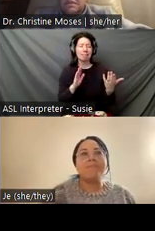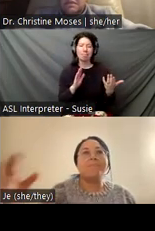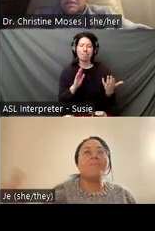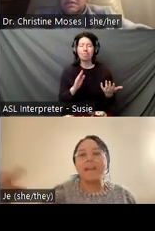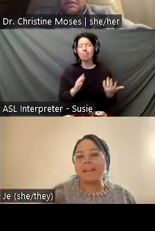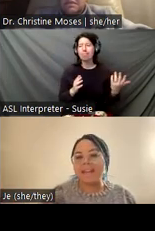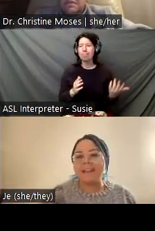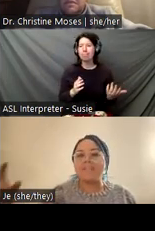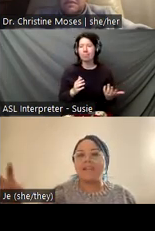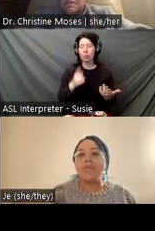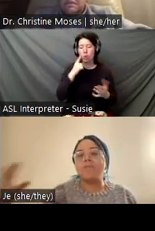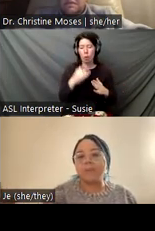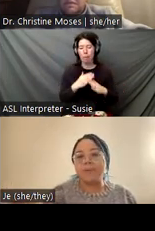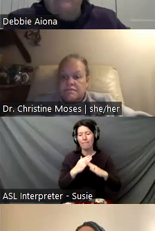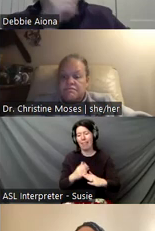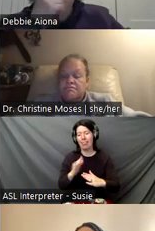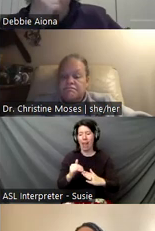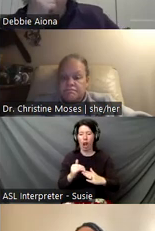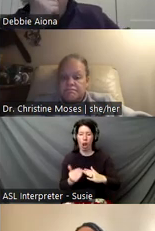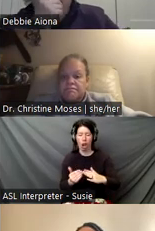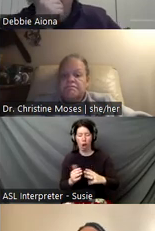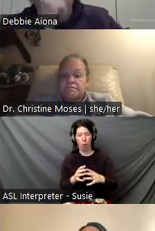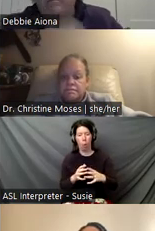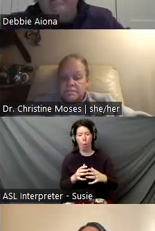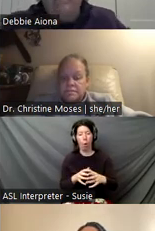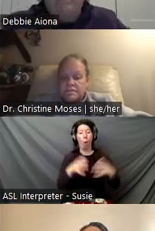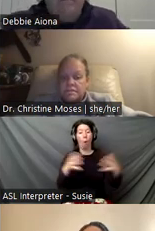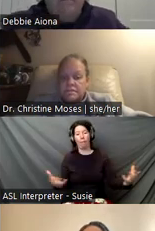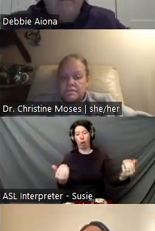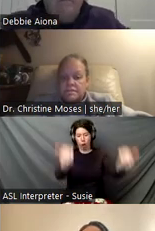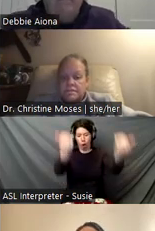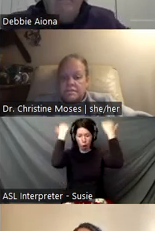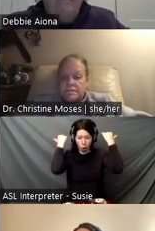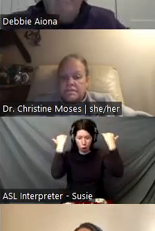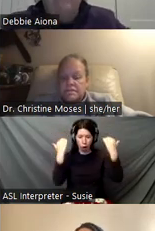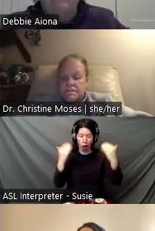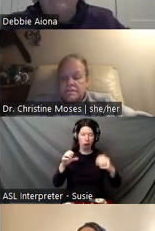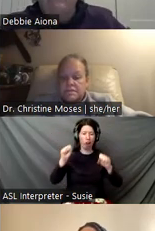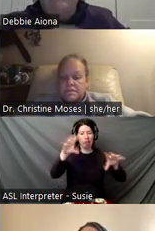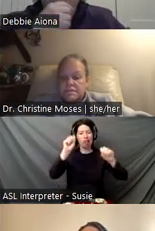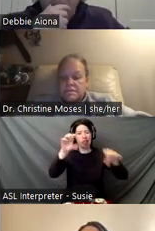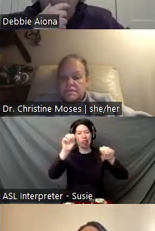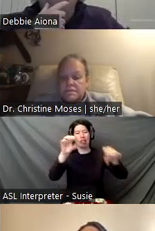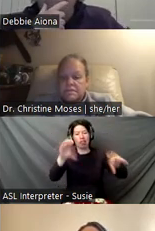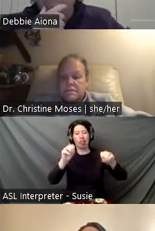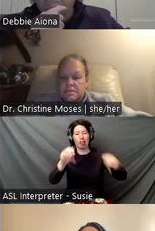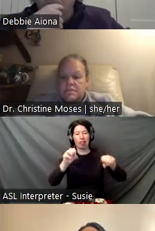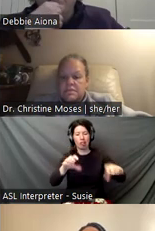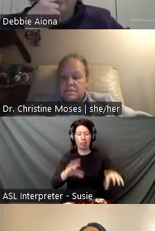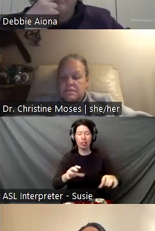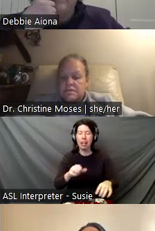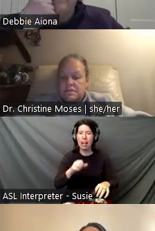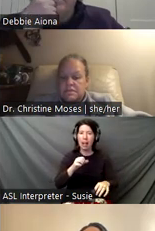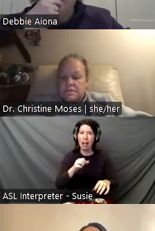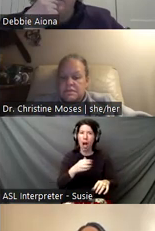of preventing that like overload. That's not necessarily just like a majority rules type thing, you know. But